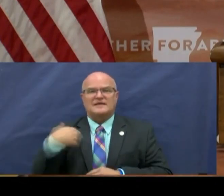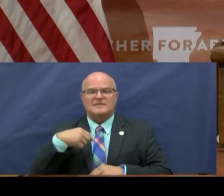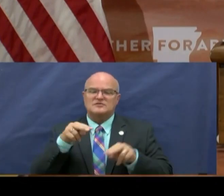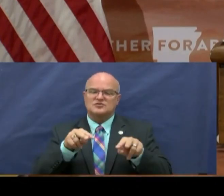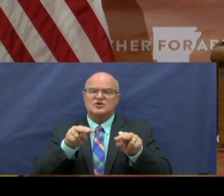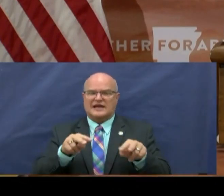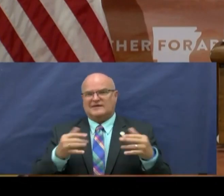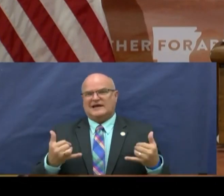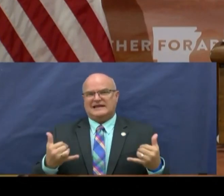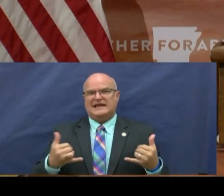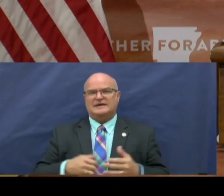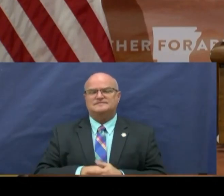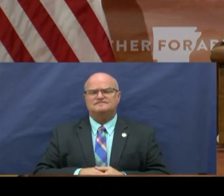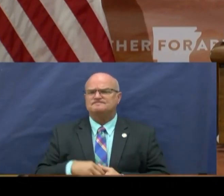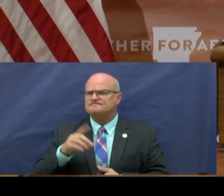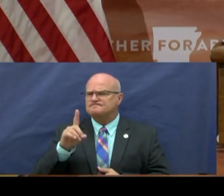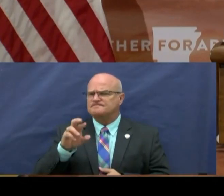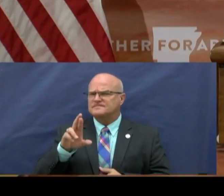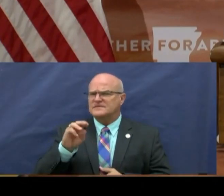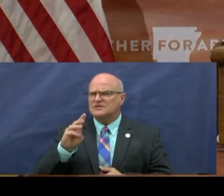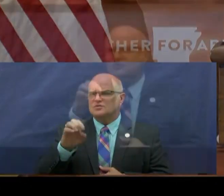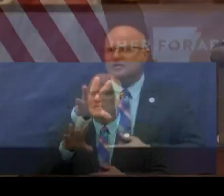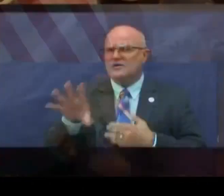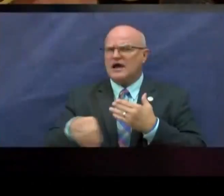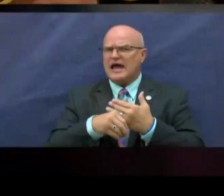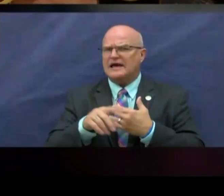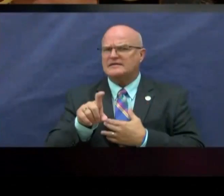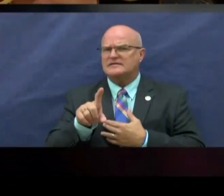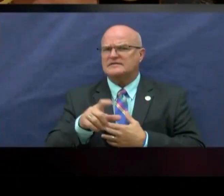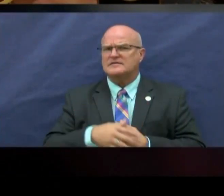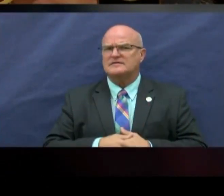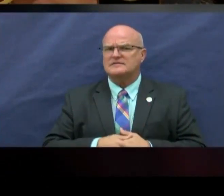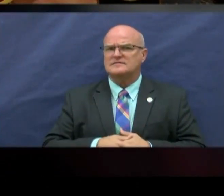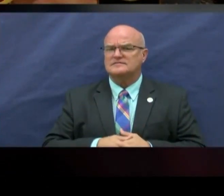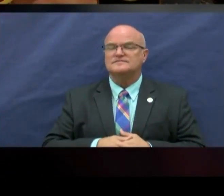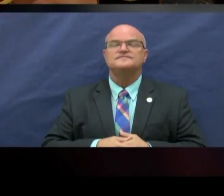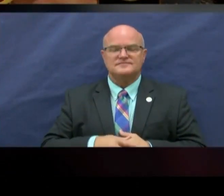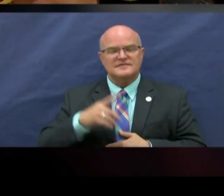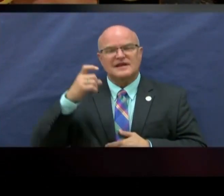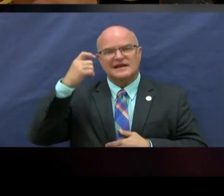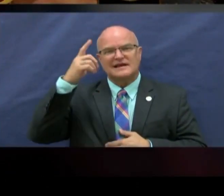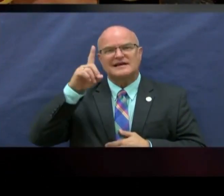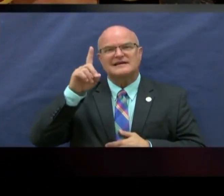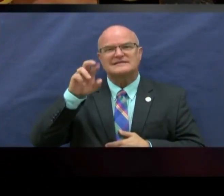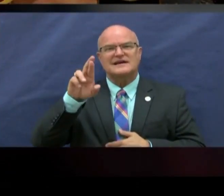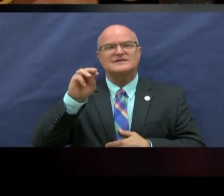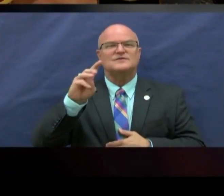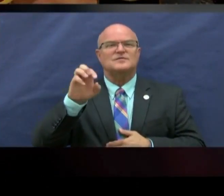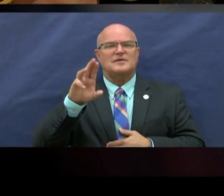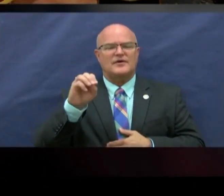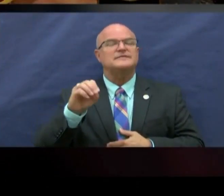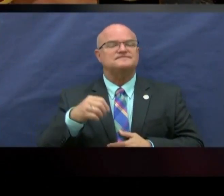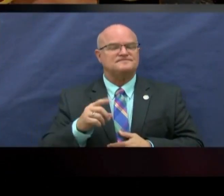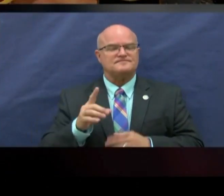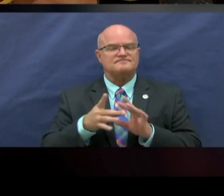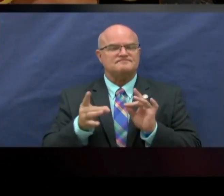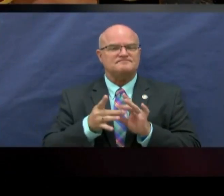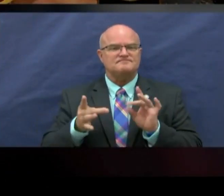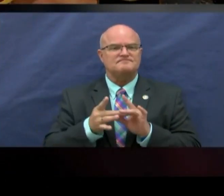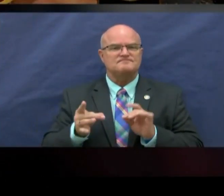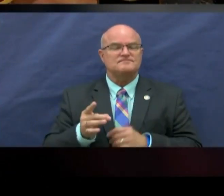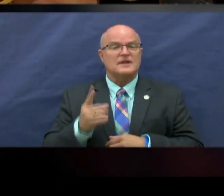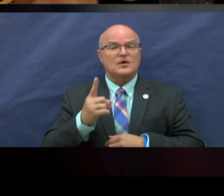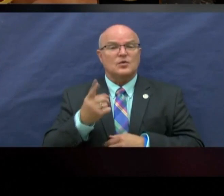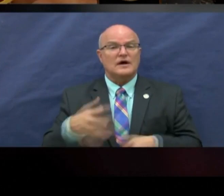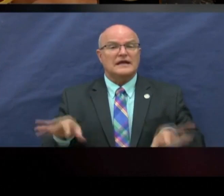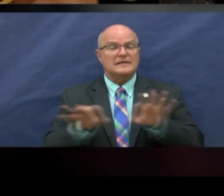at. Dr. Romero, did you have anything else to add on that? I would, Governor, if I may. So one other comment I think that's important to keep